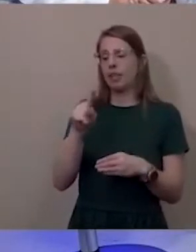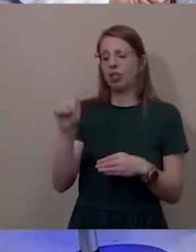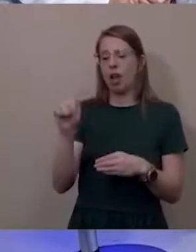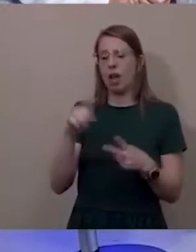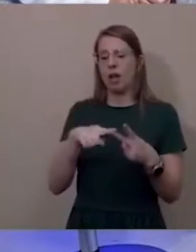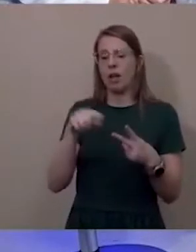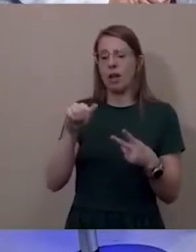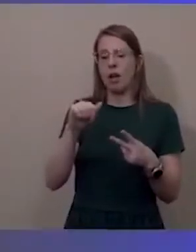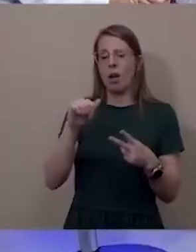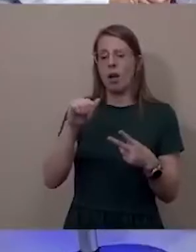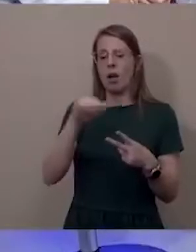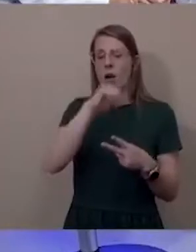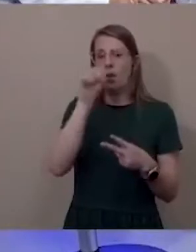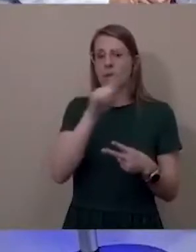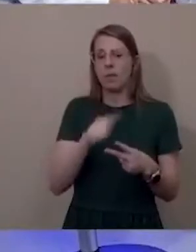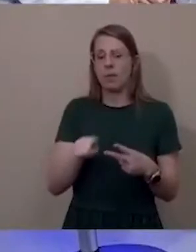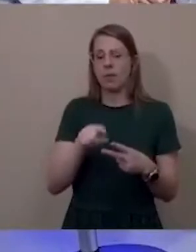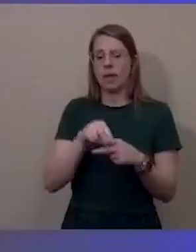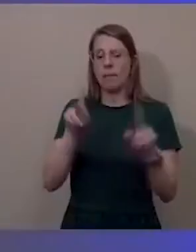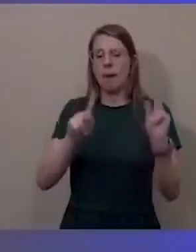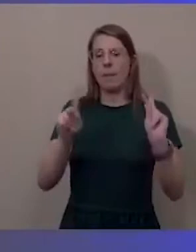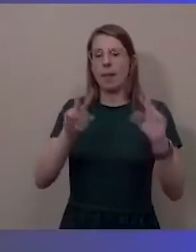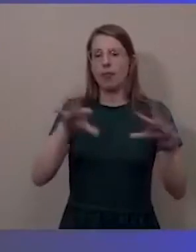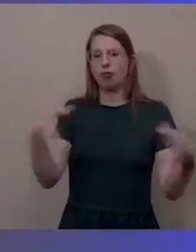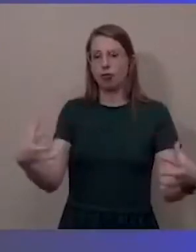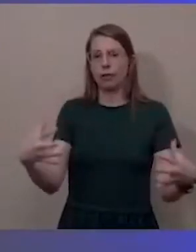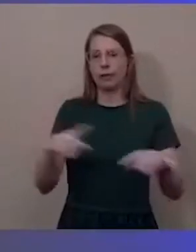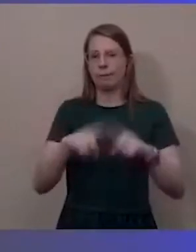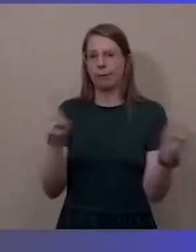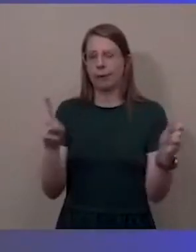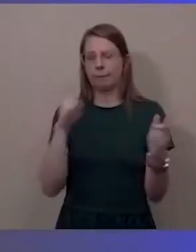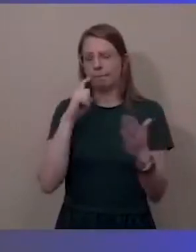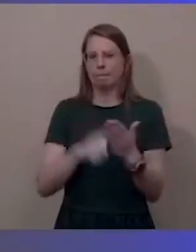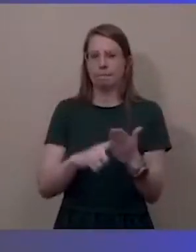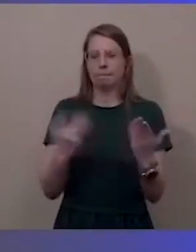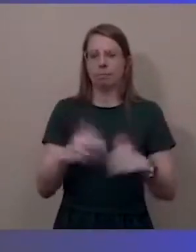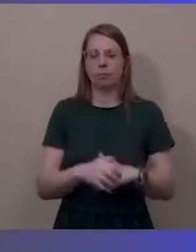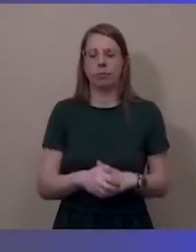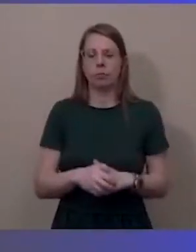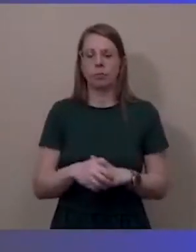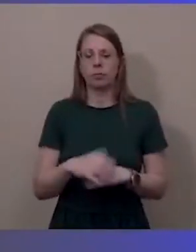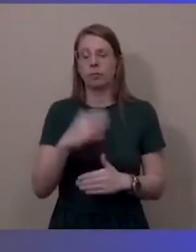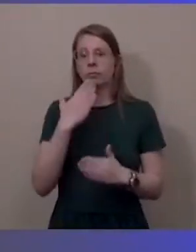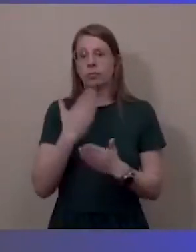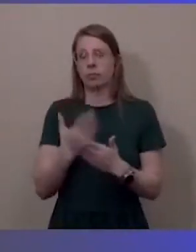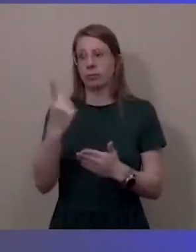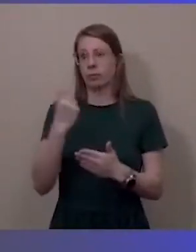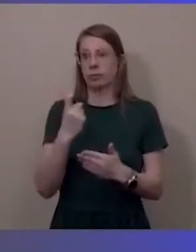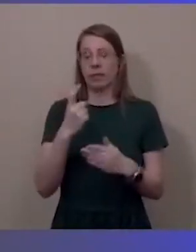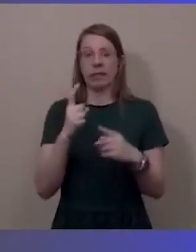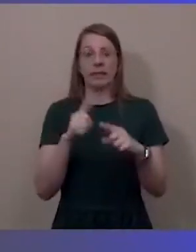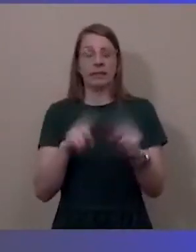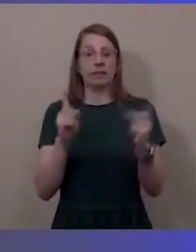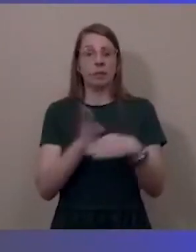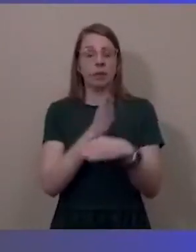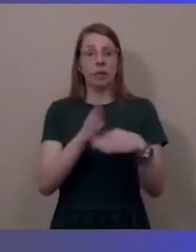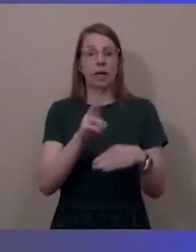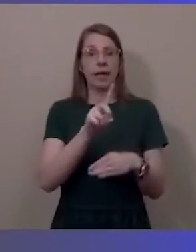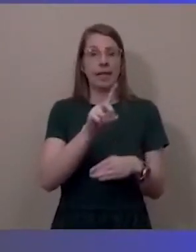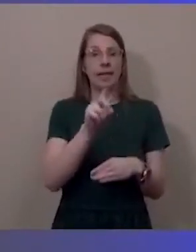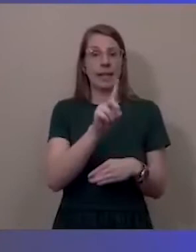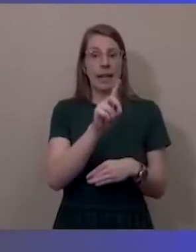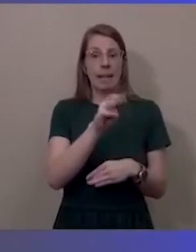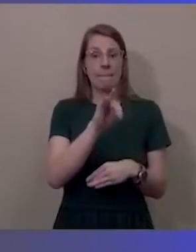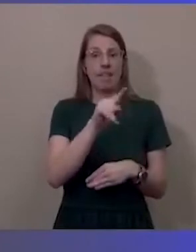of Alzheimer's in the population? Okay, so great question. Yeah, so that's the number one question I get is, what's the difference between dementia and